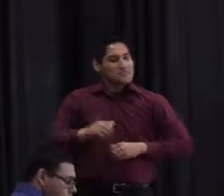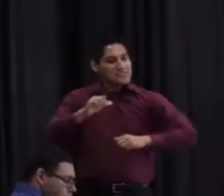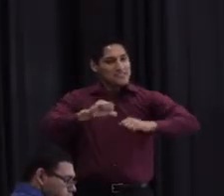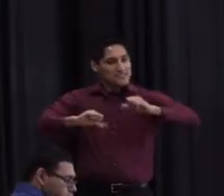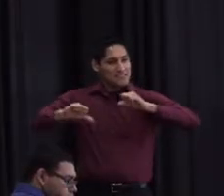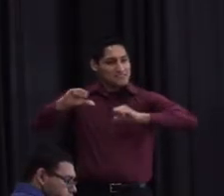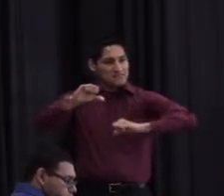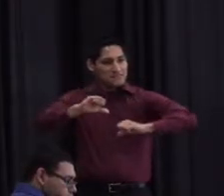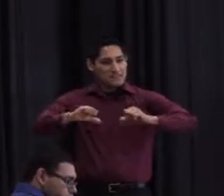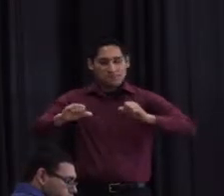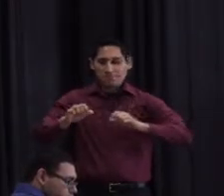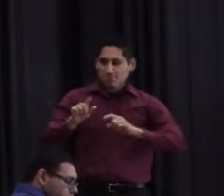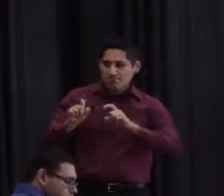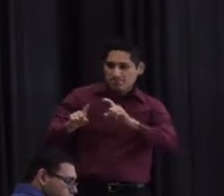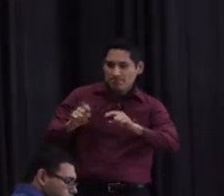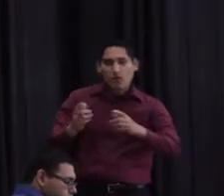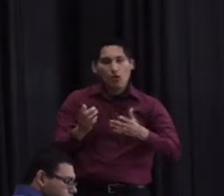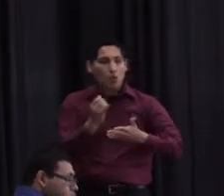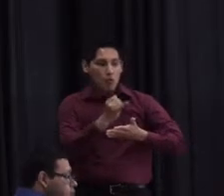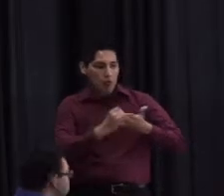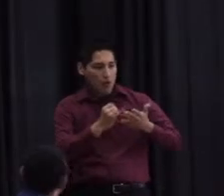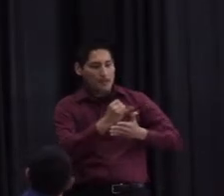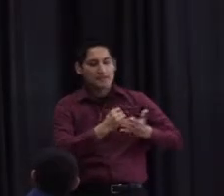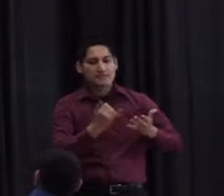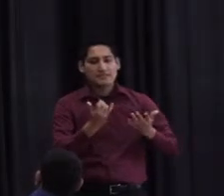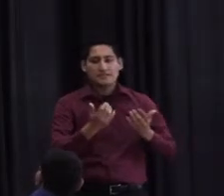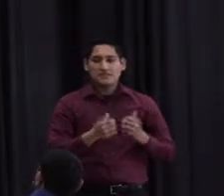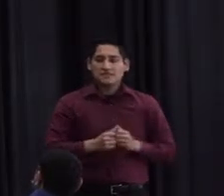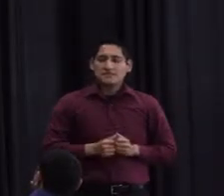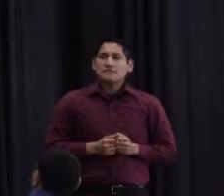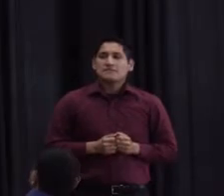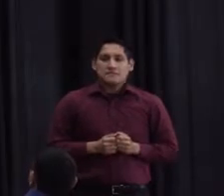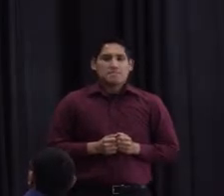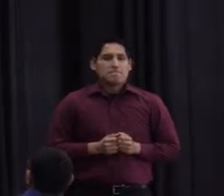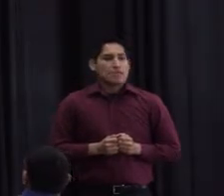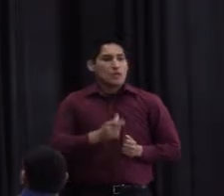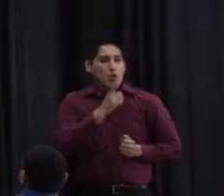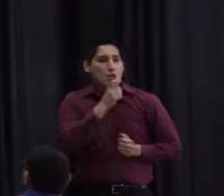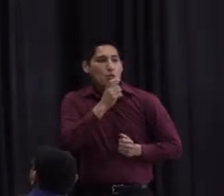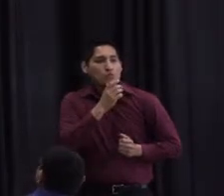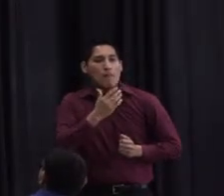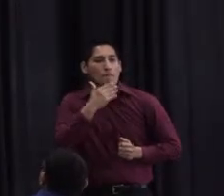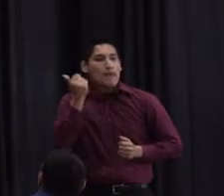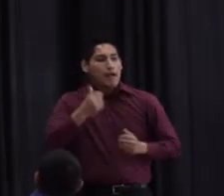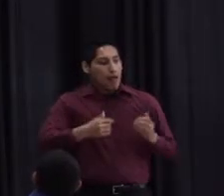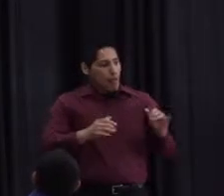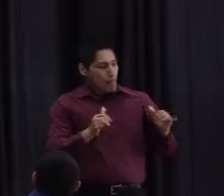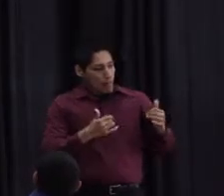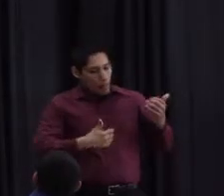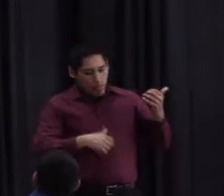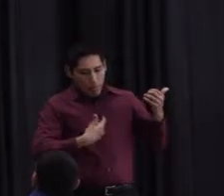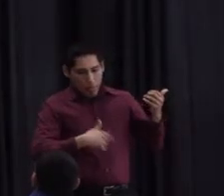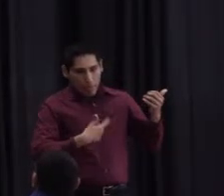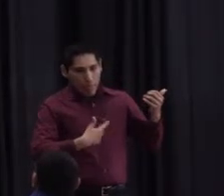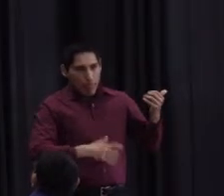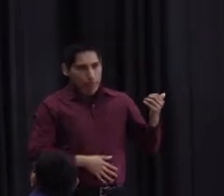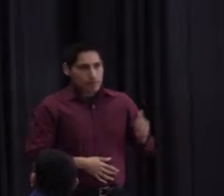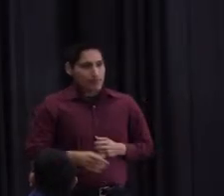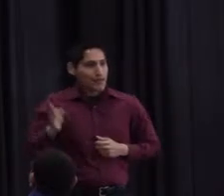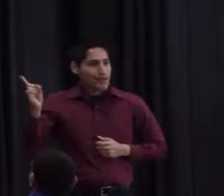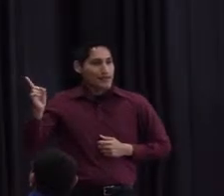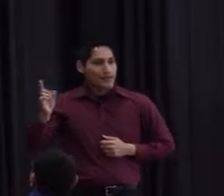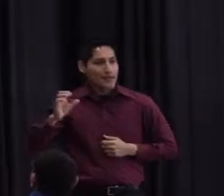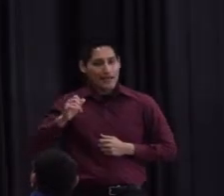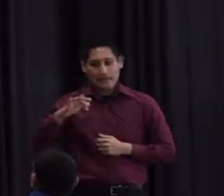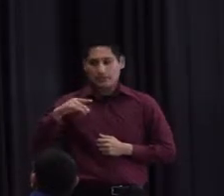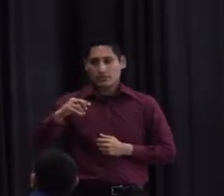Scientific inquiry or art-based inquiry. Who is the better guitar player? Yngwie Malmsteen